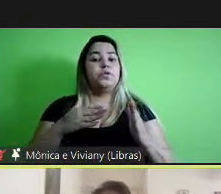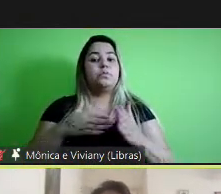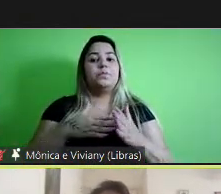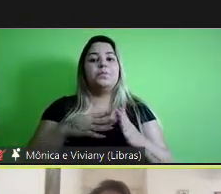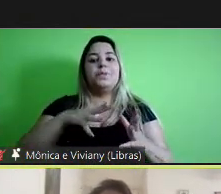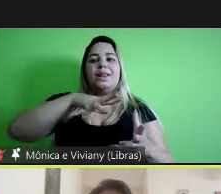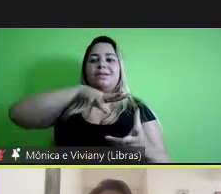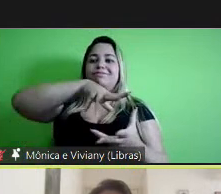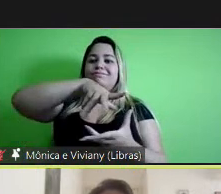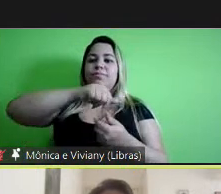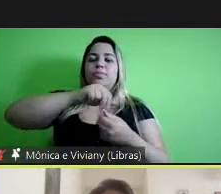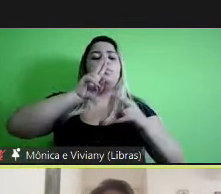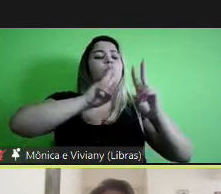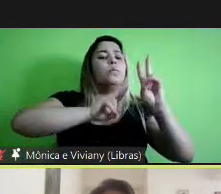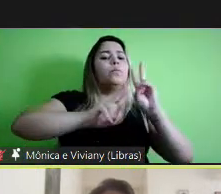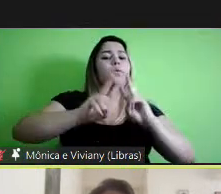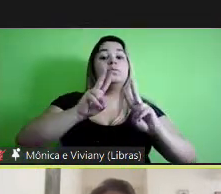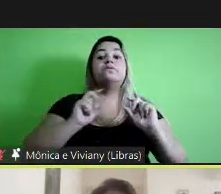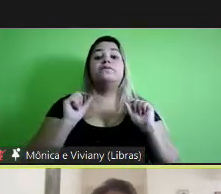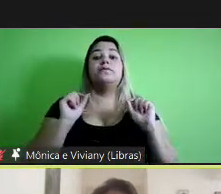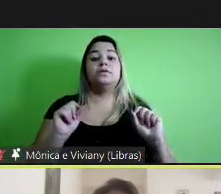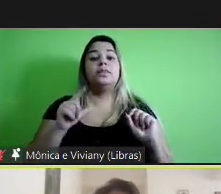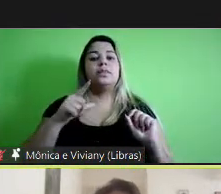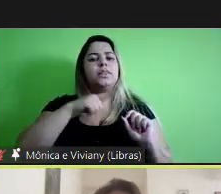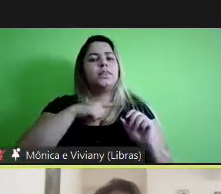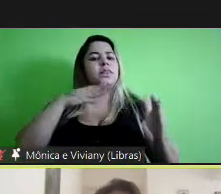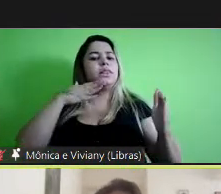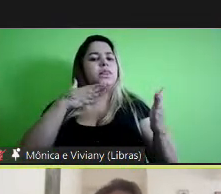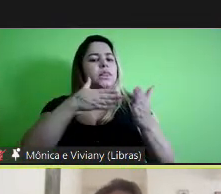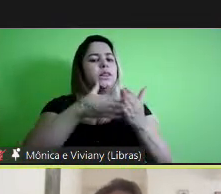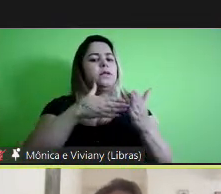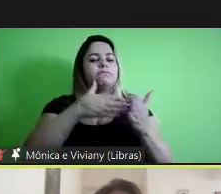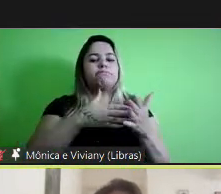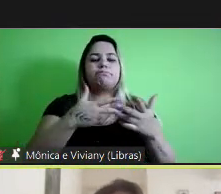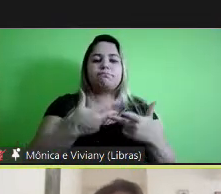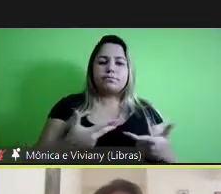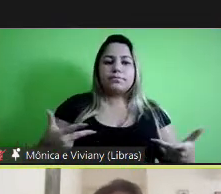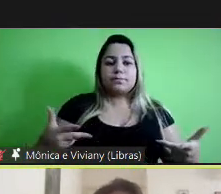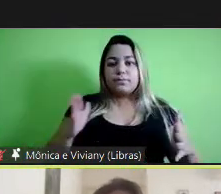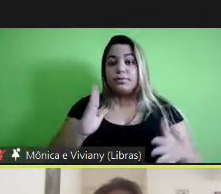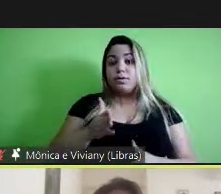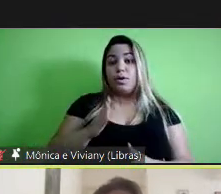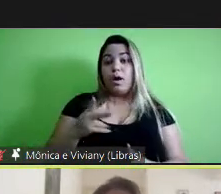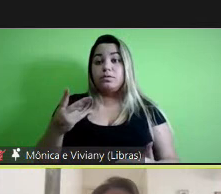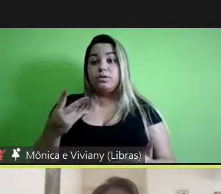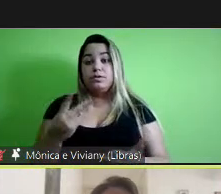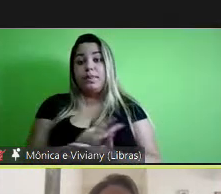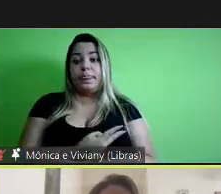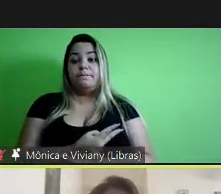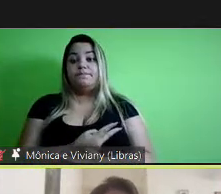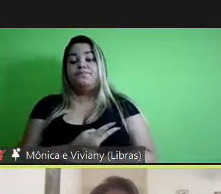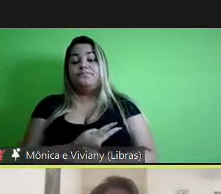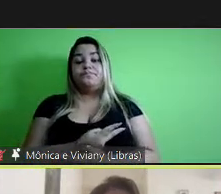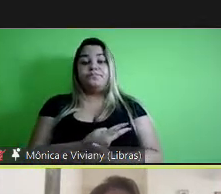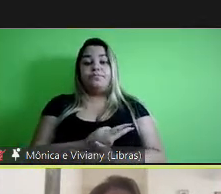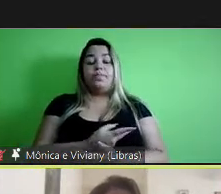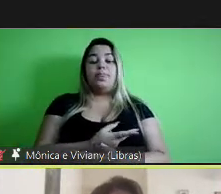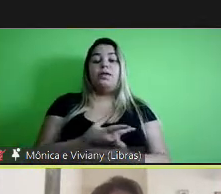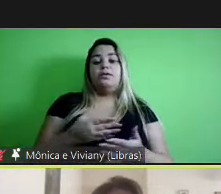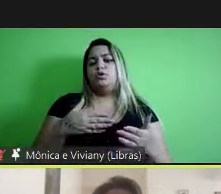the planetary limits and boundaries. We see that there are many limits that have been